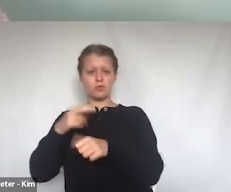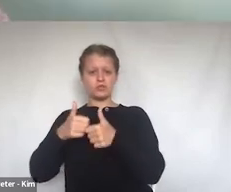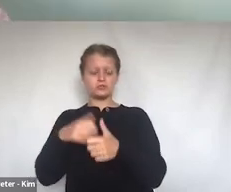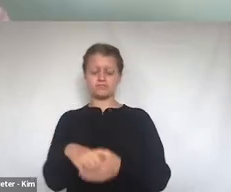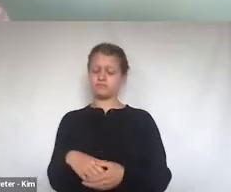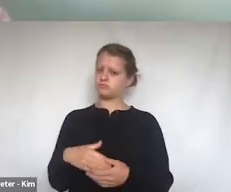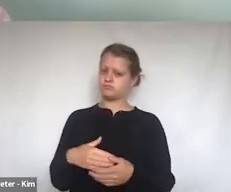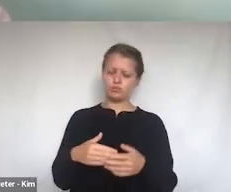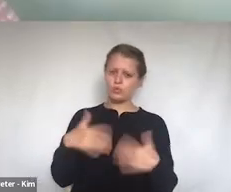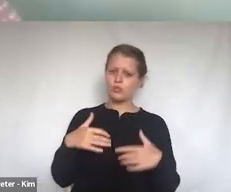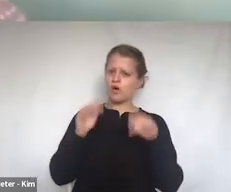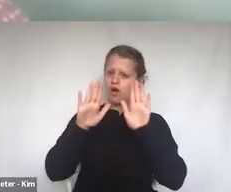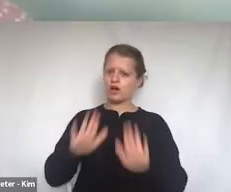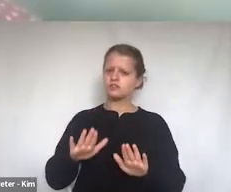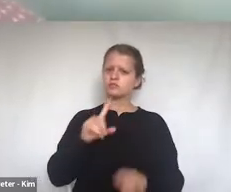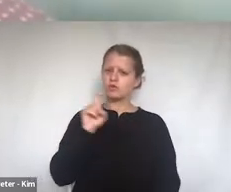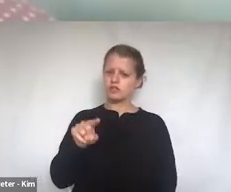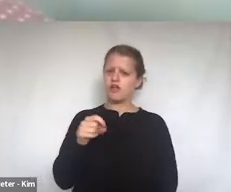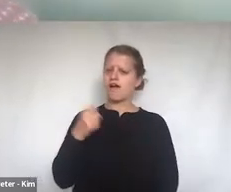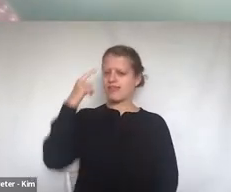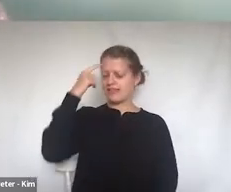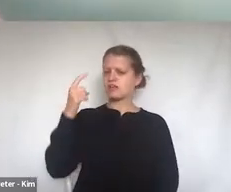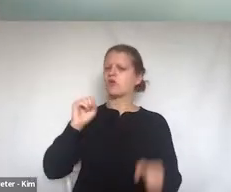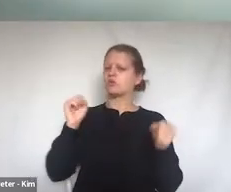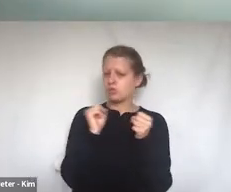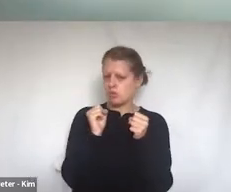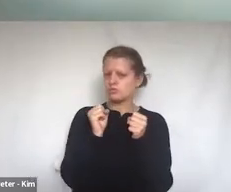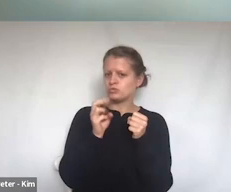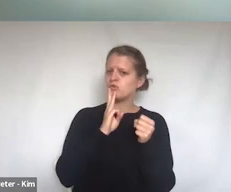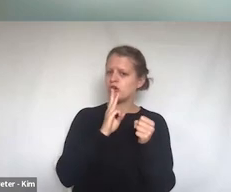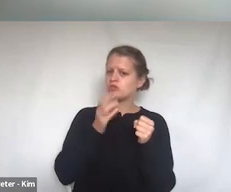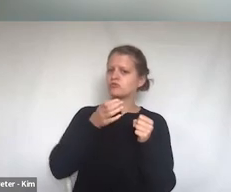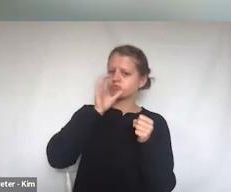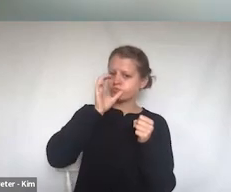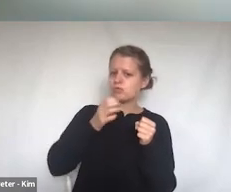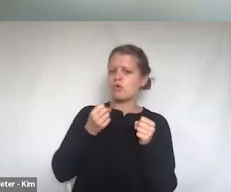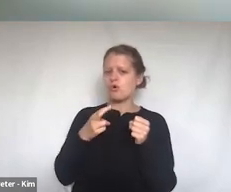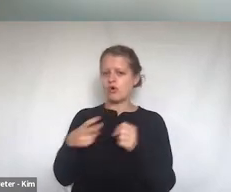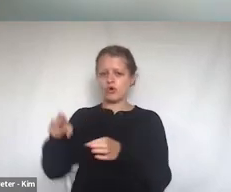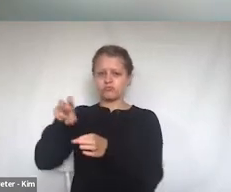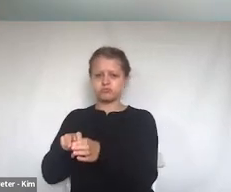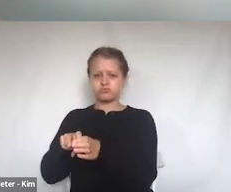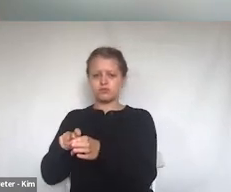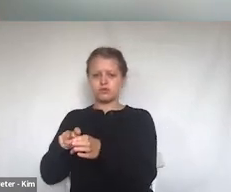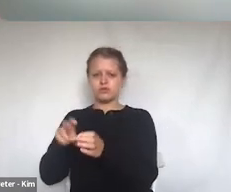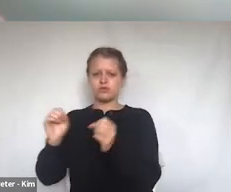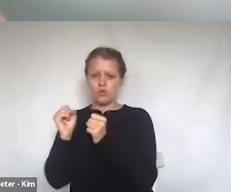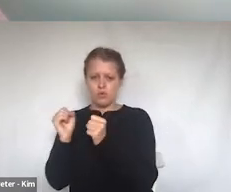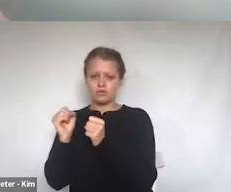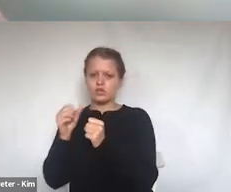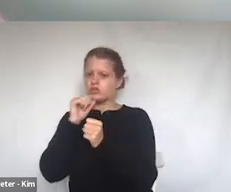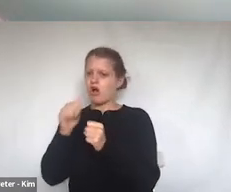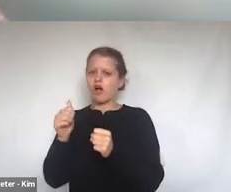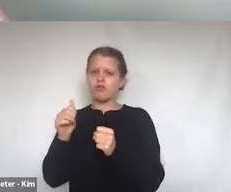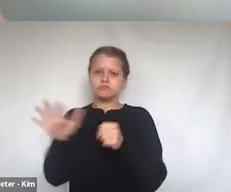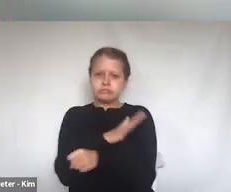answer, I would split the difference and say cool water is probably the best way forward, or a cool bath rather than necessarily a full-on ice bath.